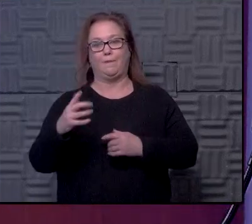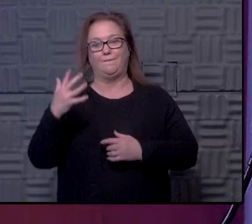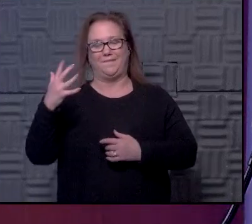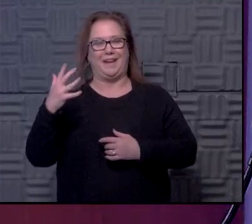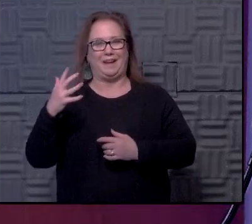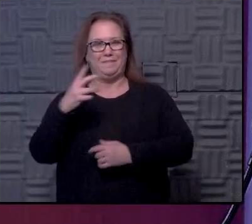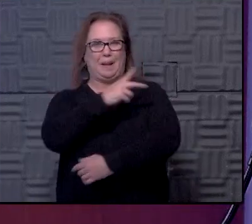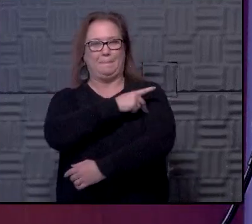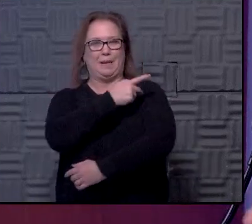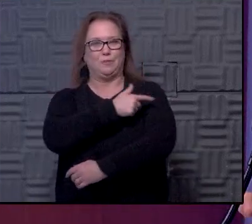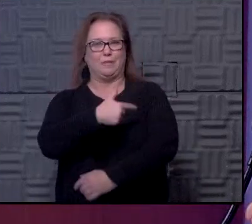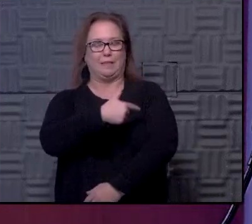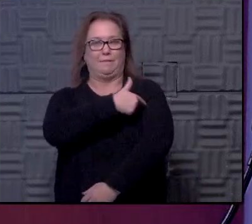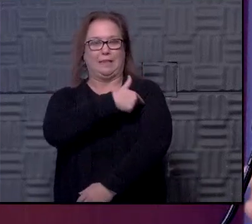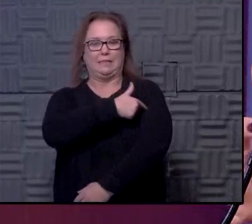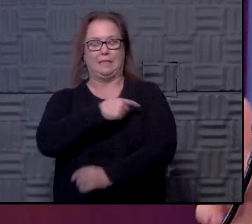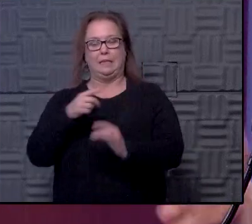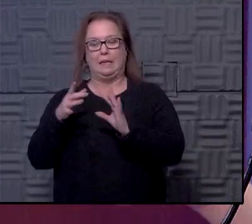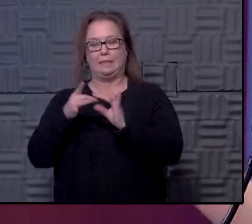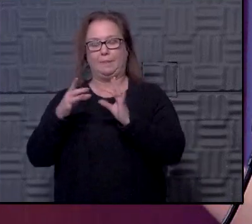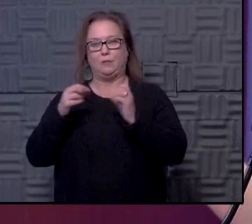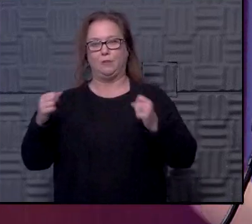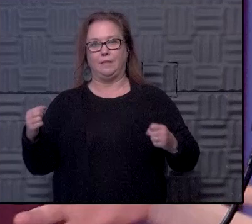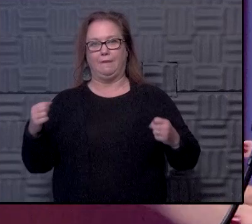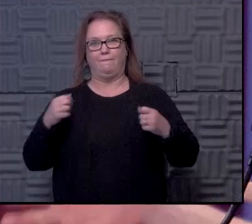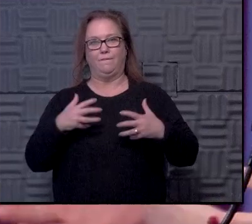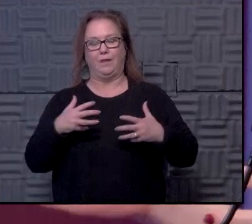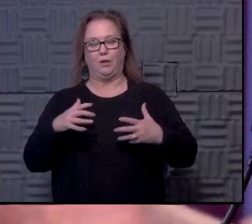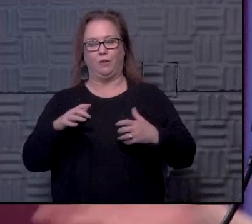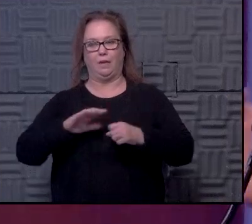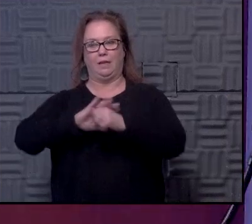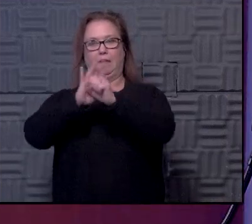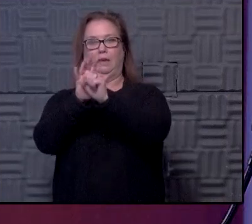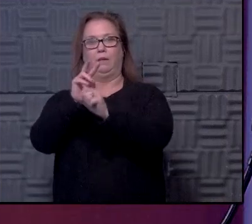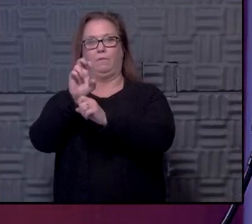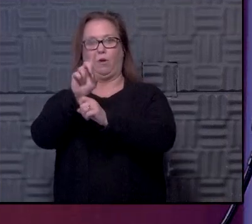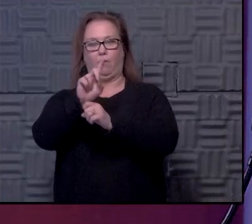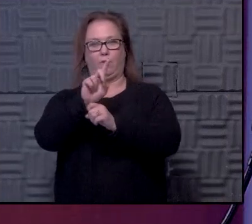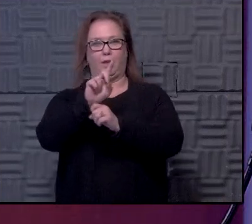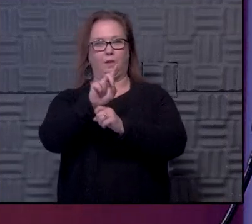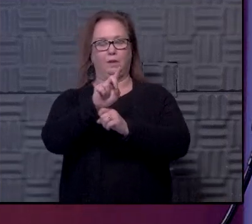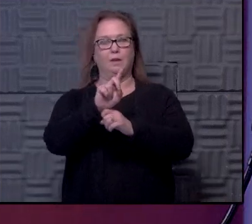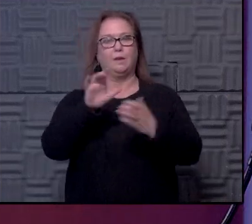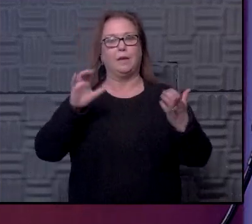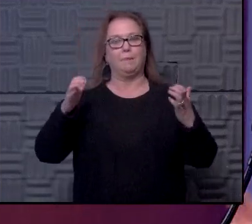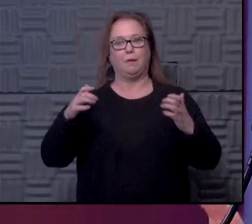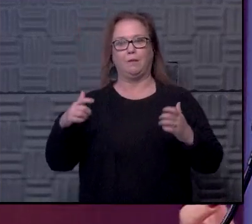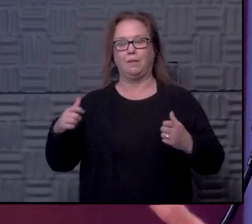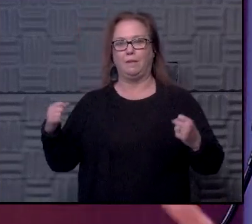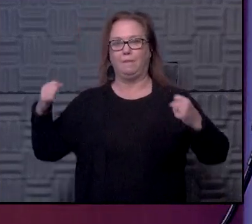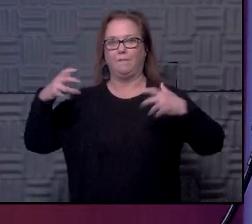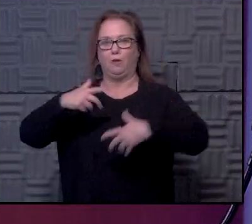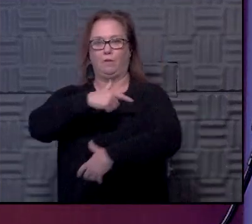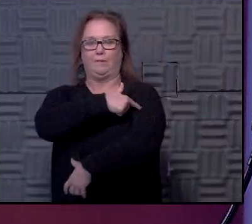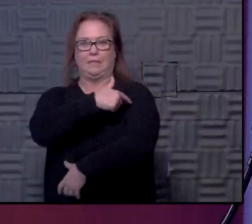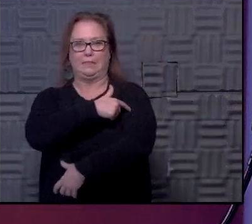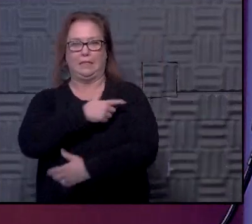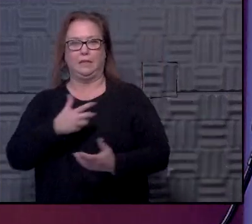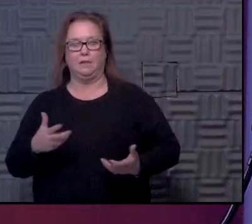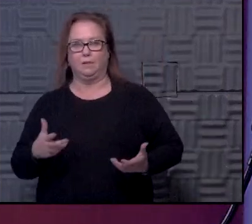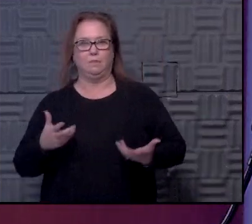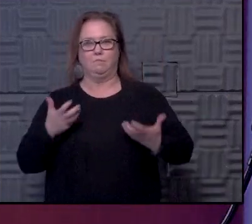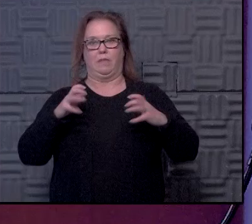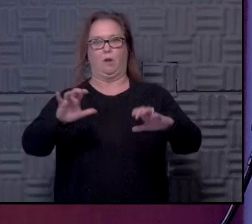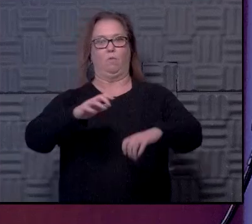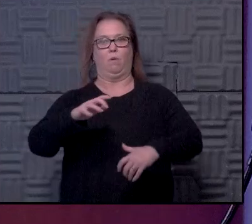the vaccine, and they mentioned the fear of getting COVID over the fear of getting the vaccine, and I think that is just a really a